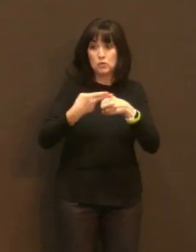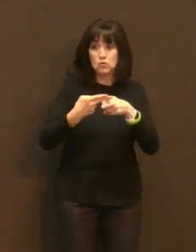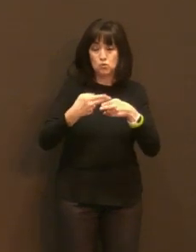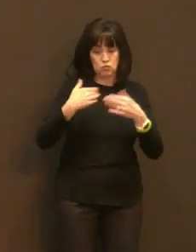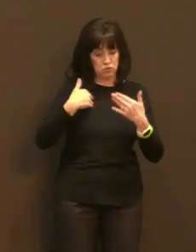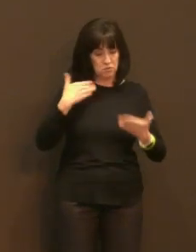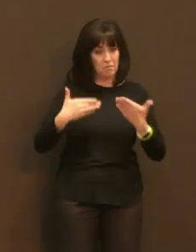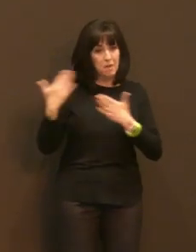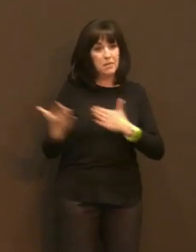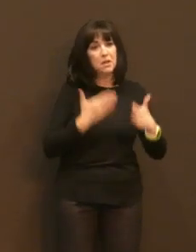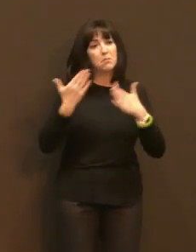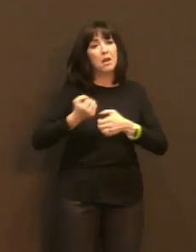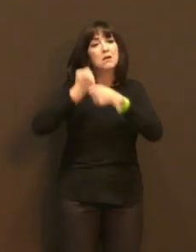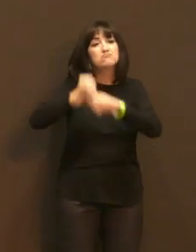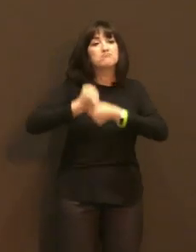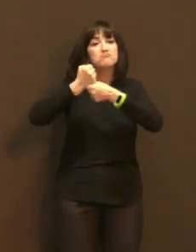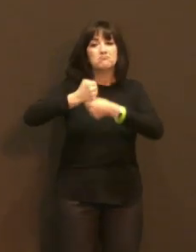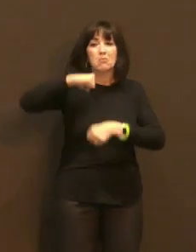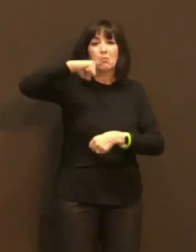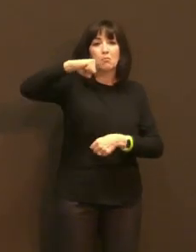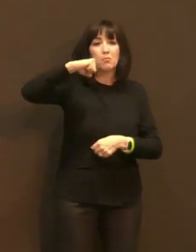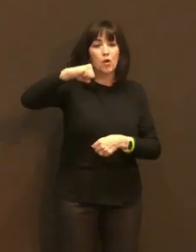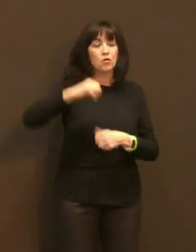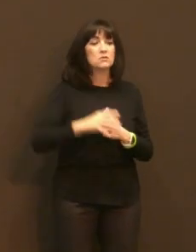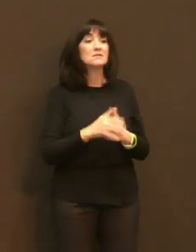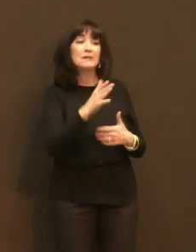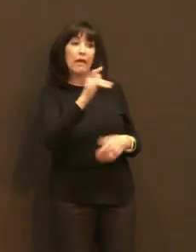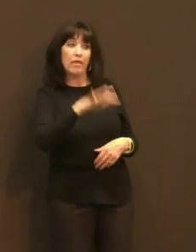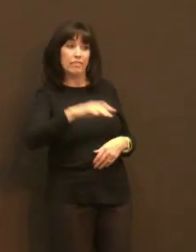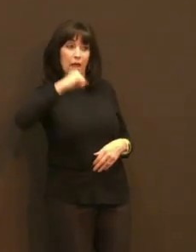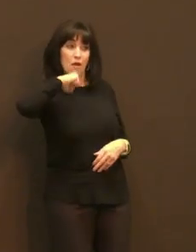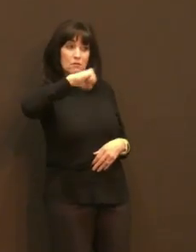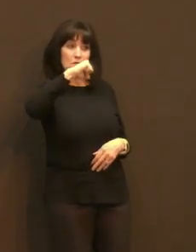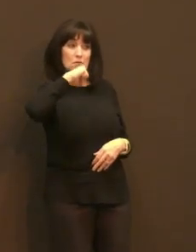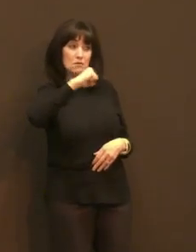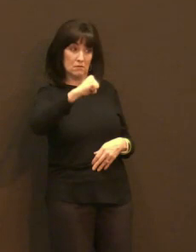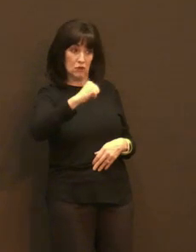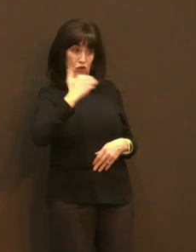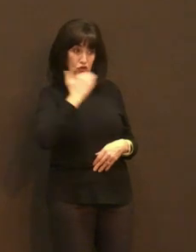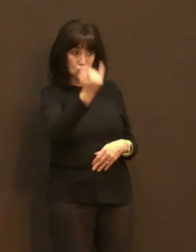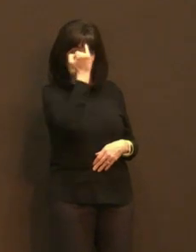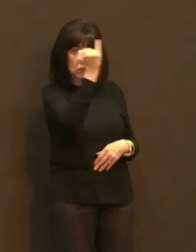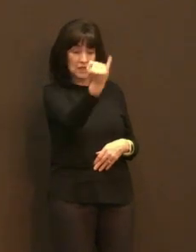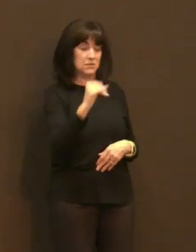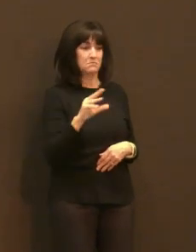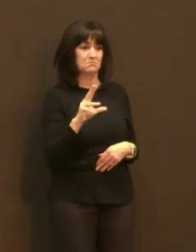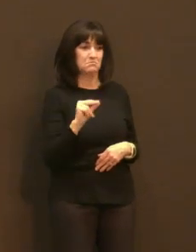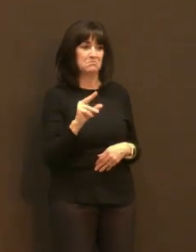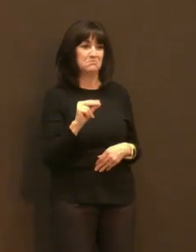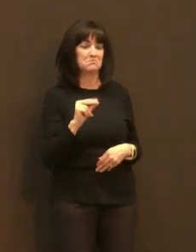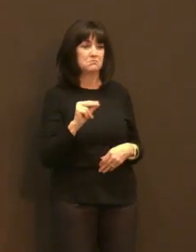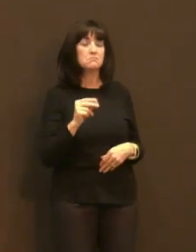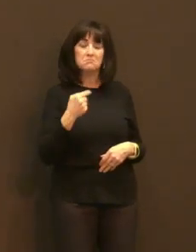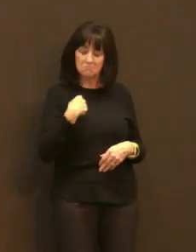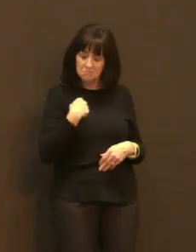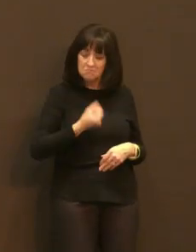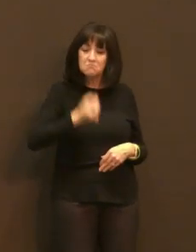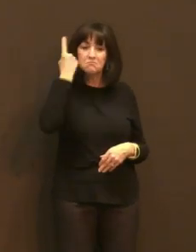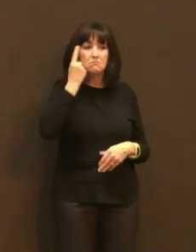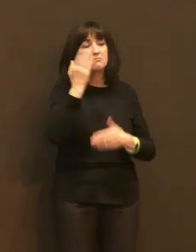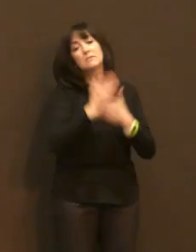in uncharted waters. And I understand the sense of urgency behind that. I hear the